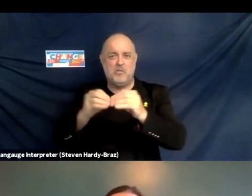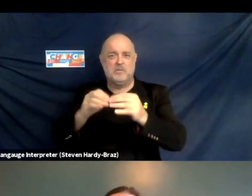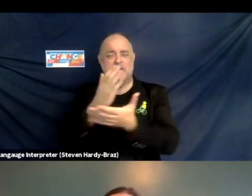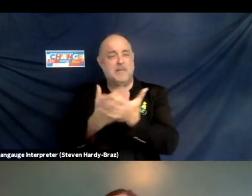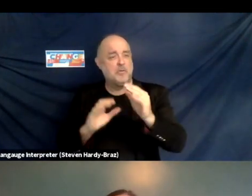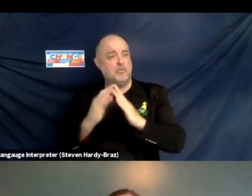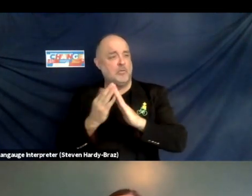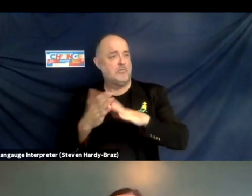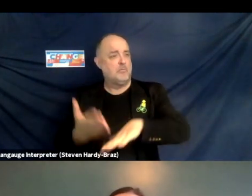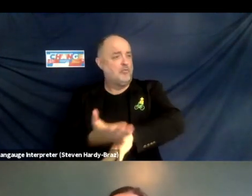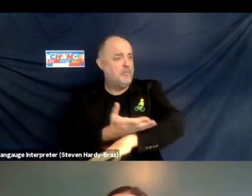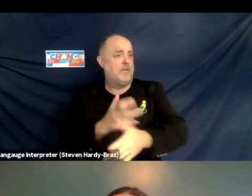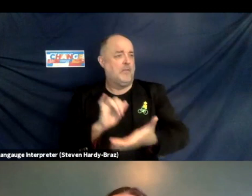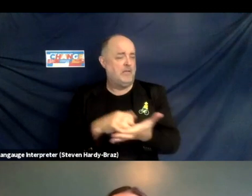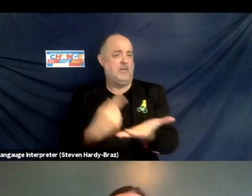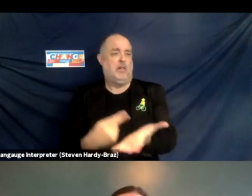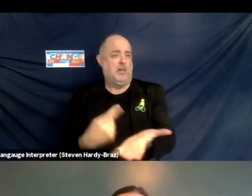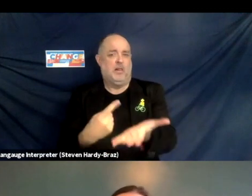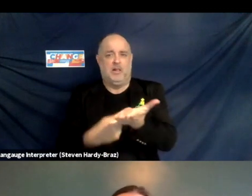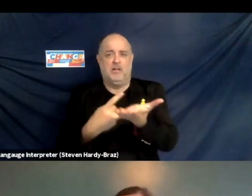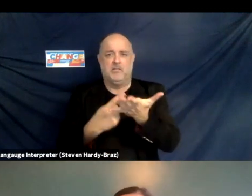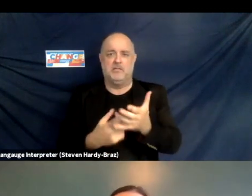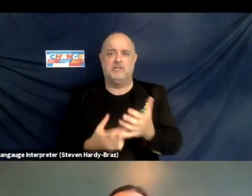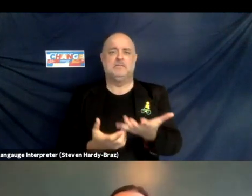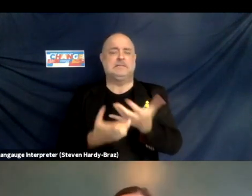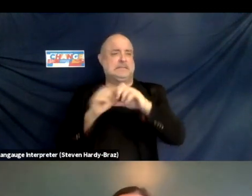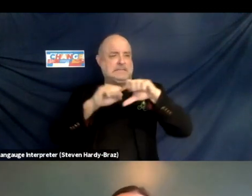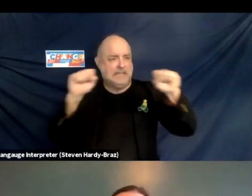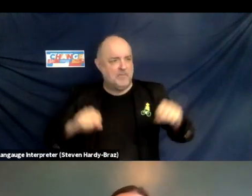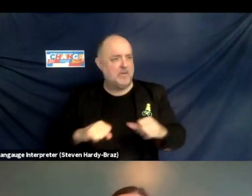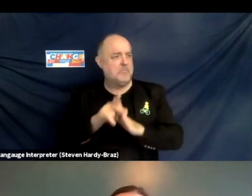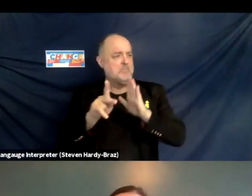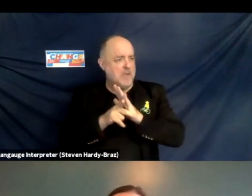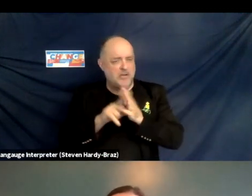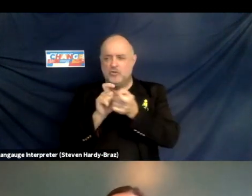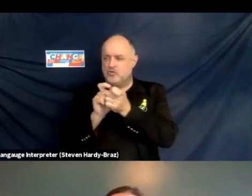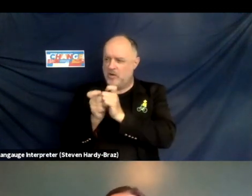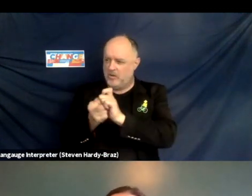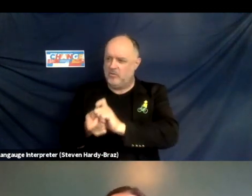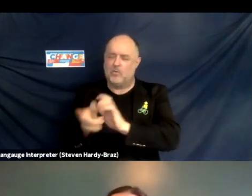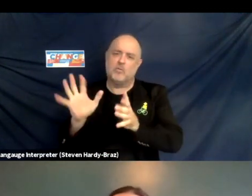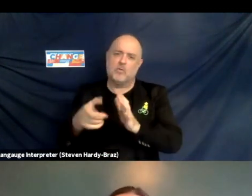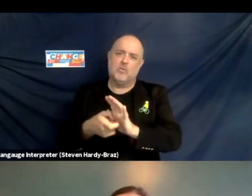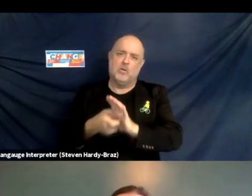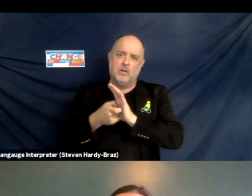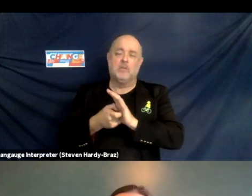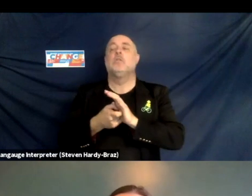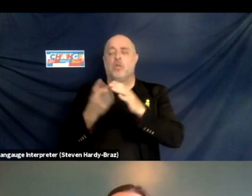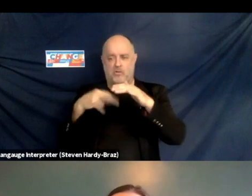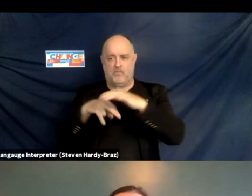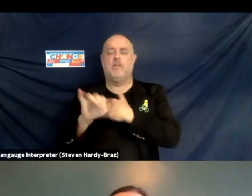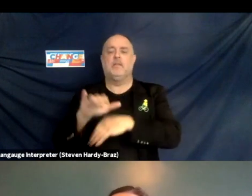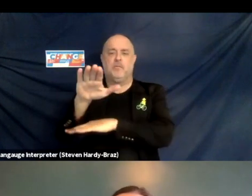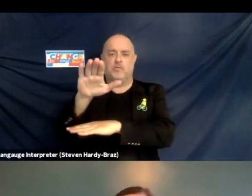are starting to talk about the sort of systemic and policy changes. So look for that